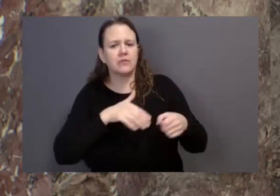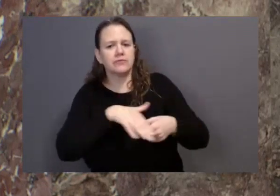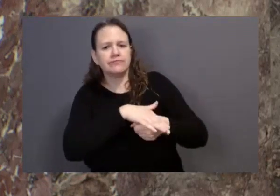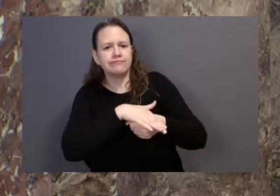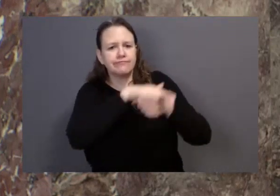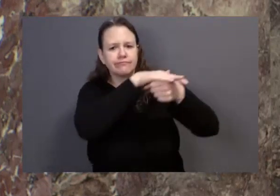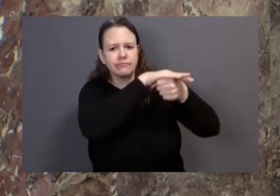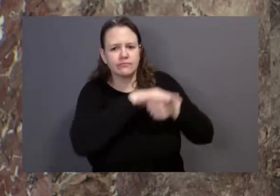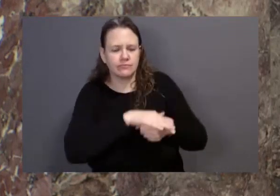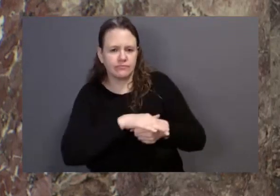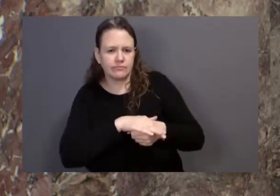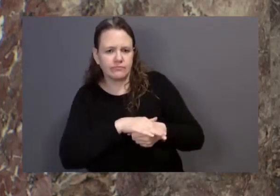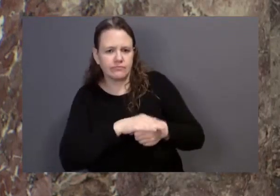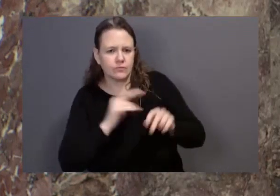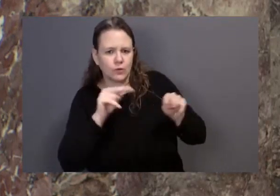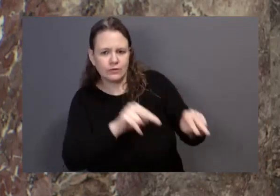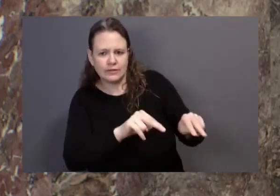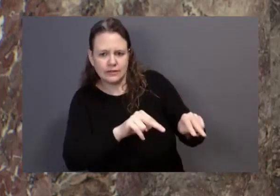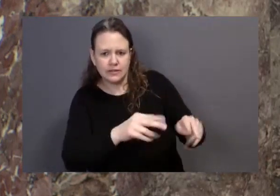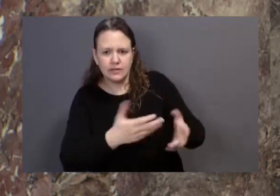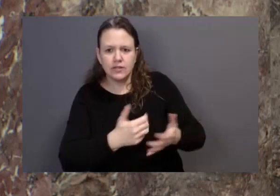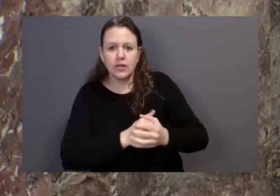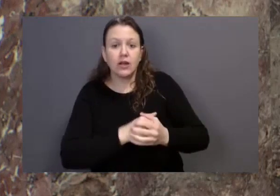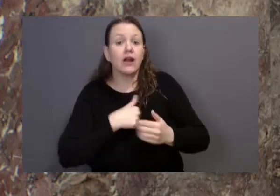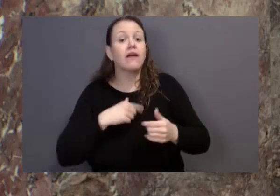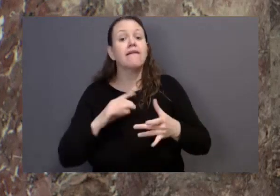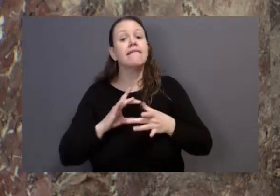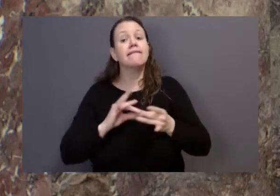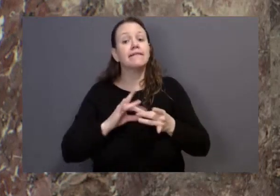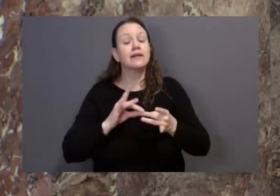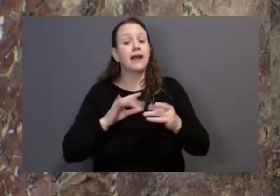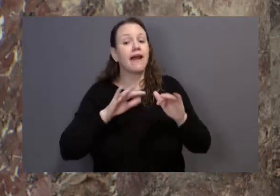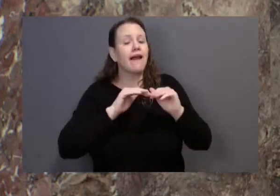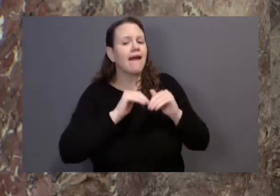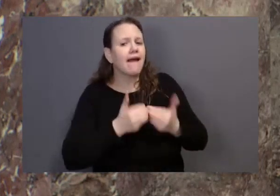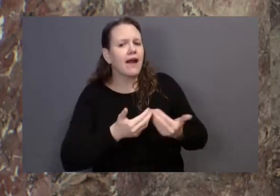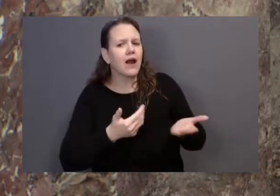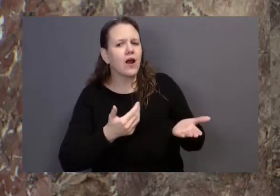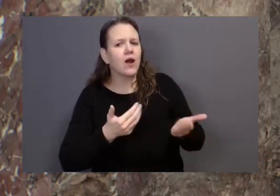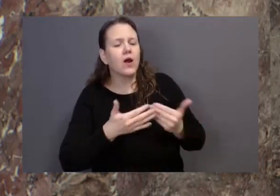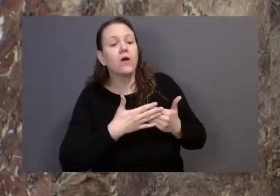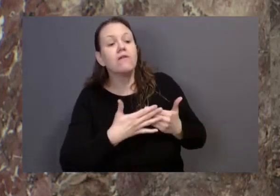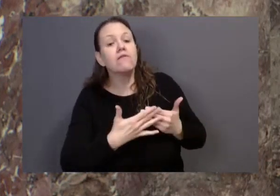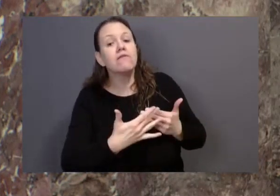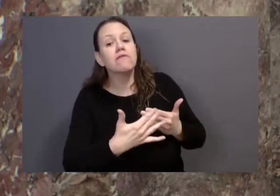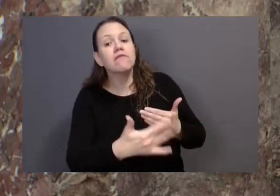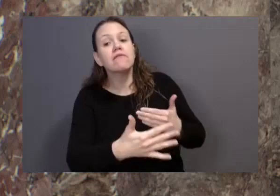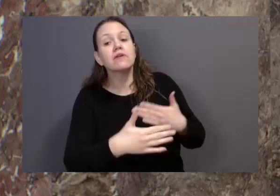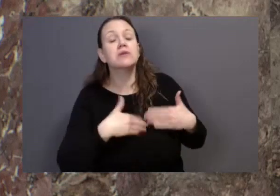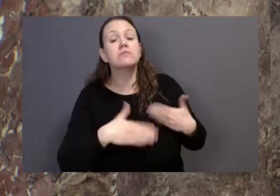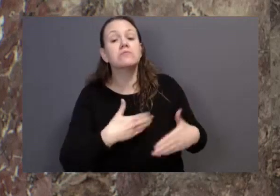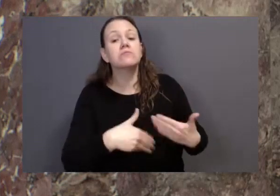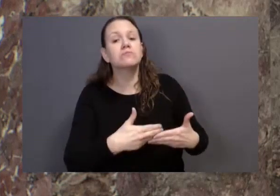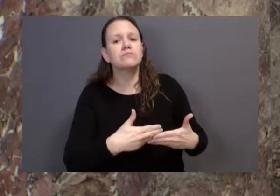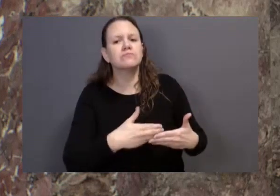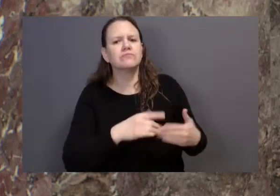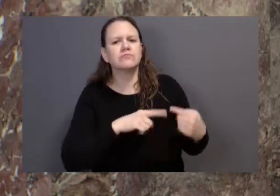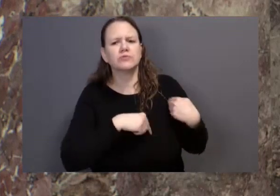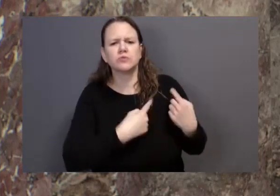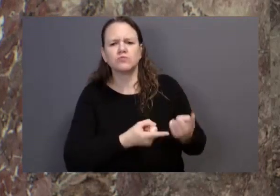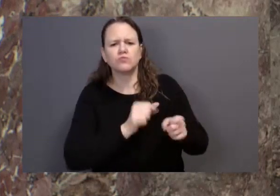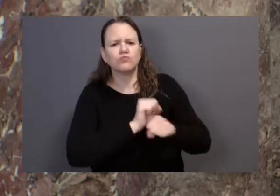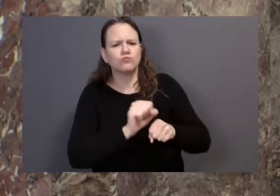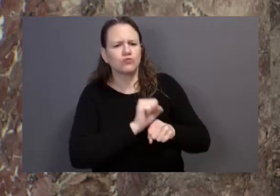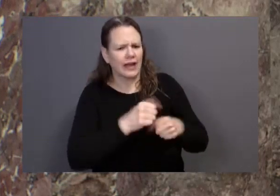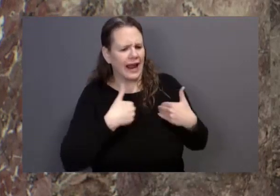forward, which we have been working on, we have an an agreement in principle that